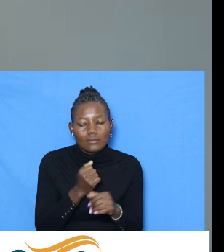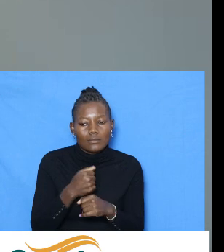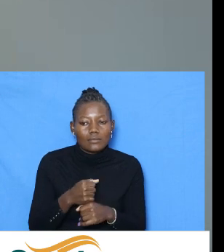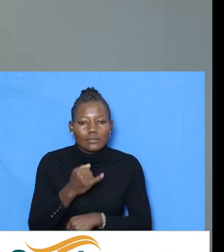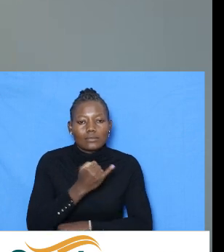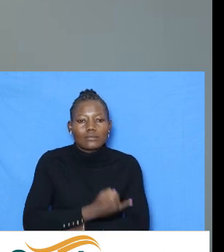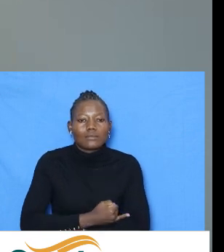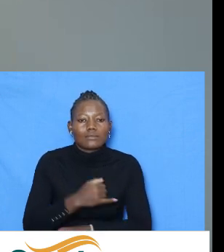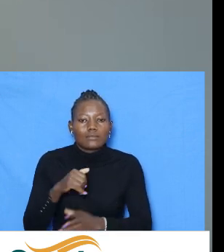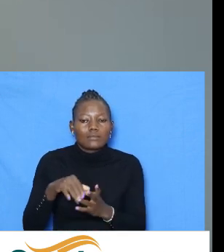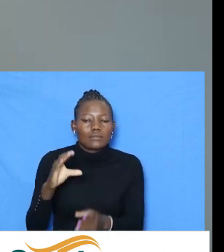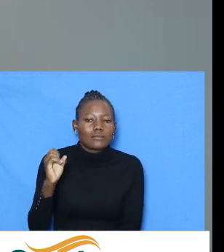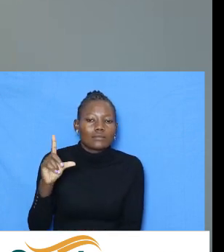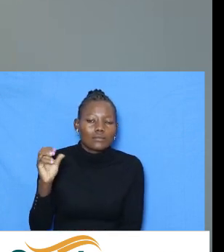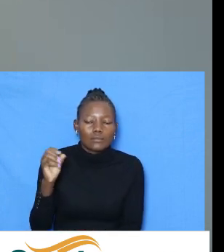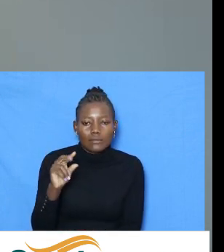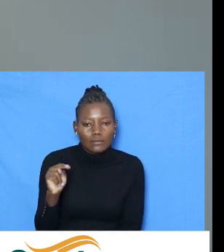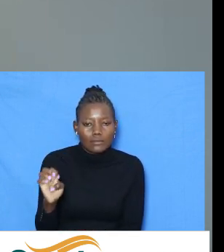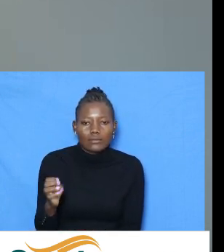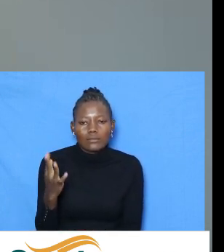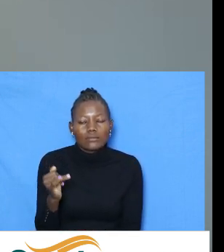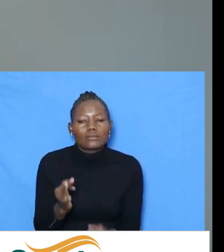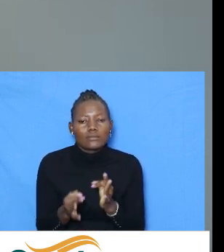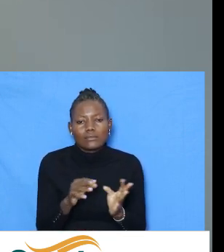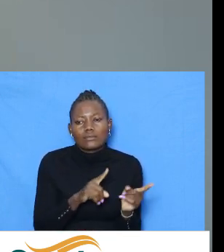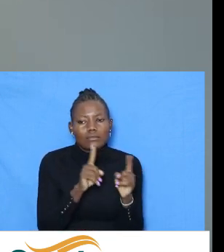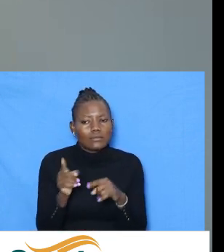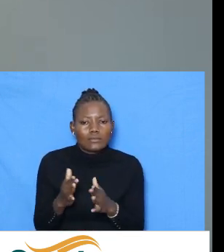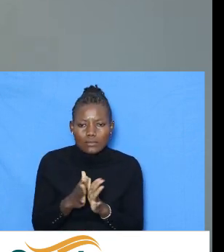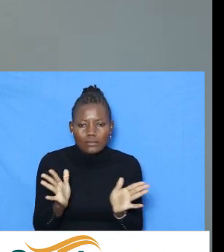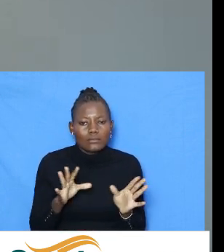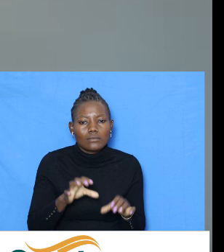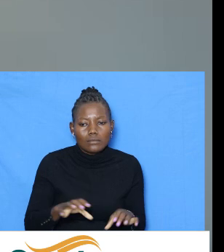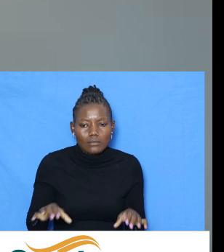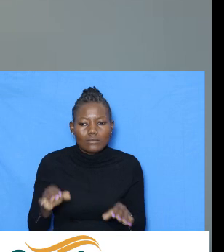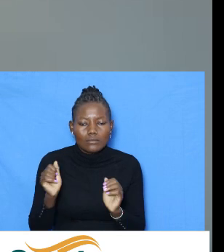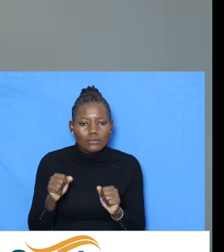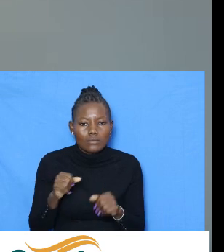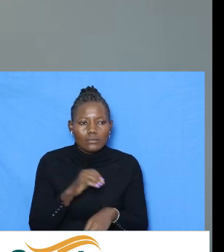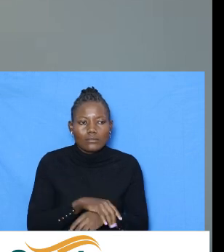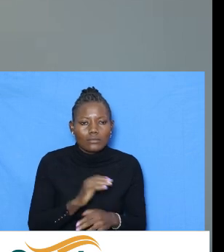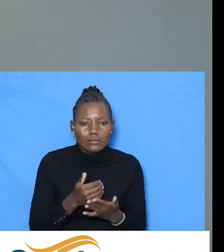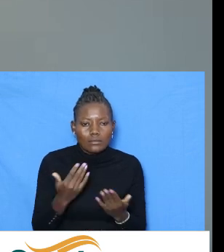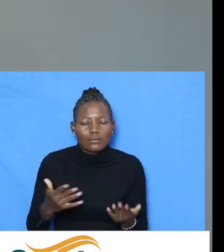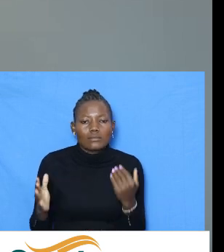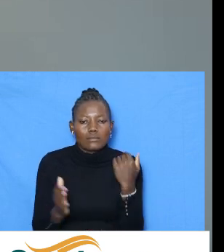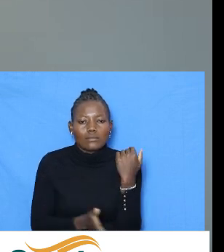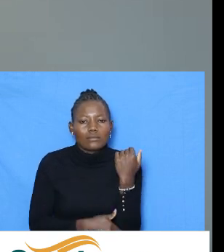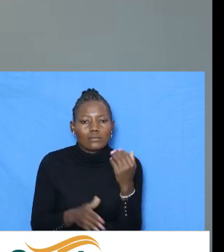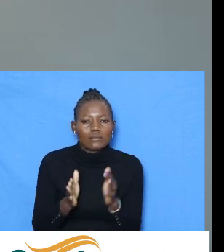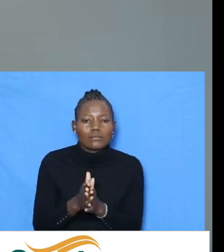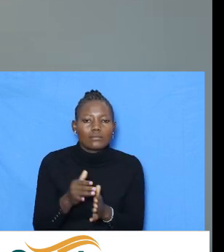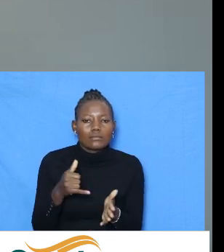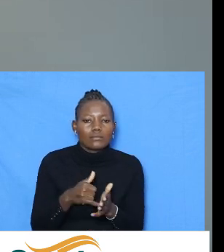in Cologne. Because if you go on the open market, you may get something contaminated, and